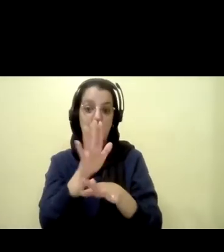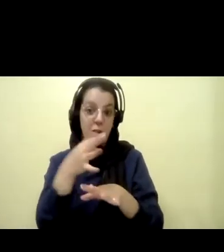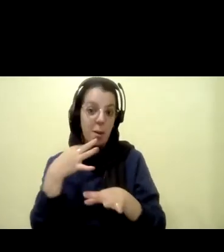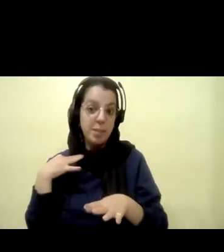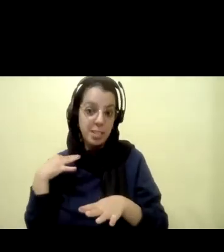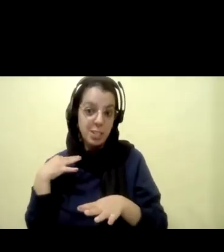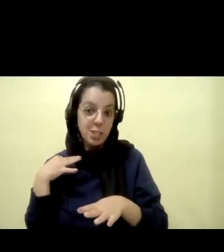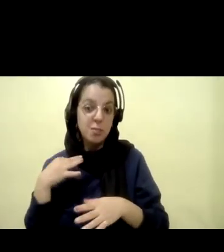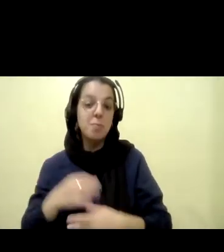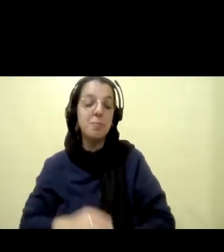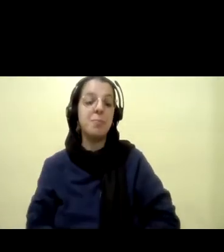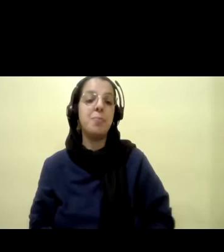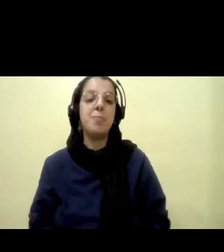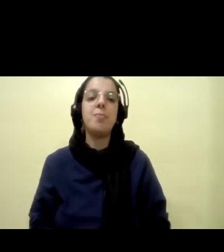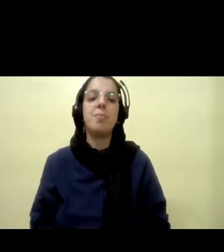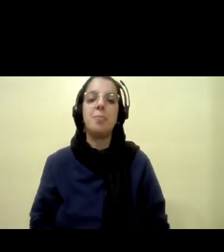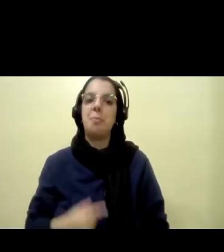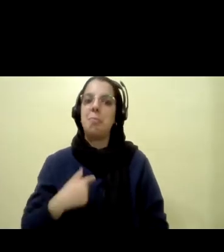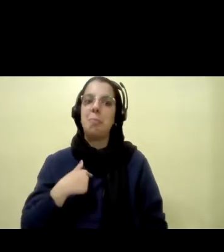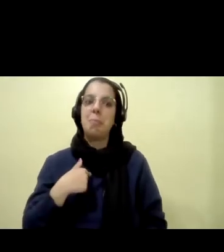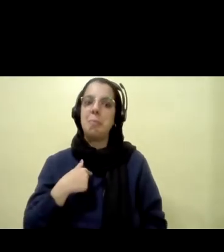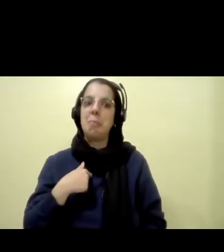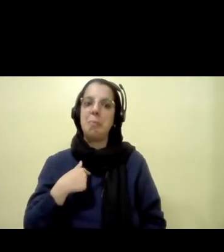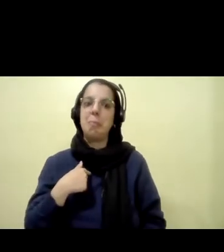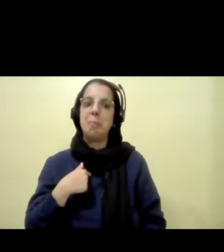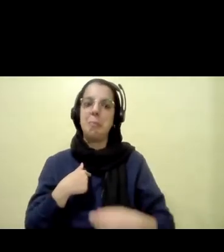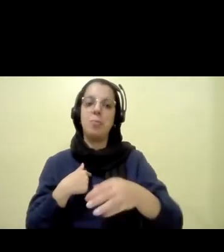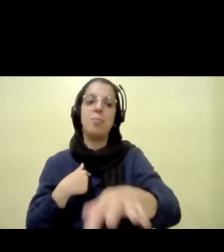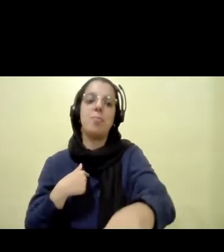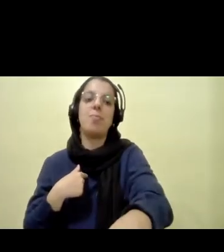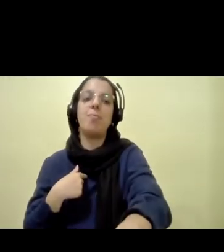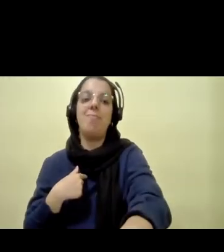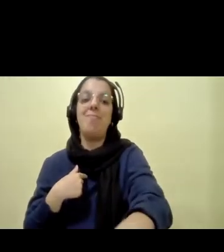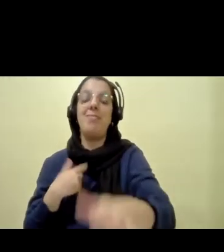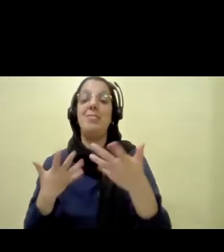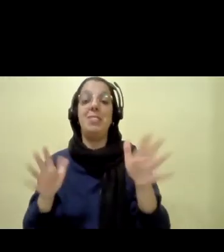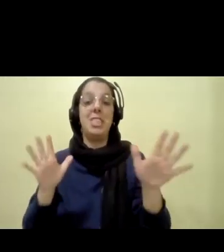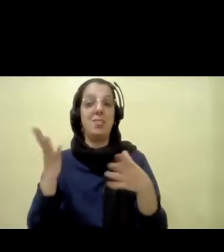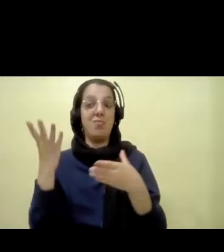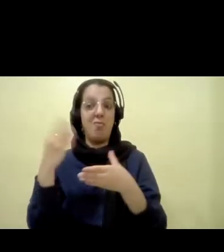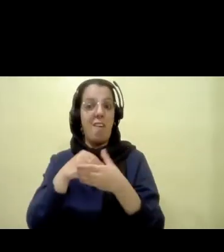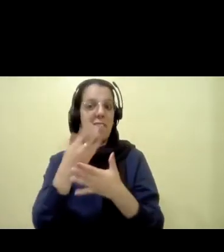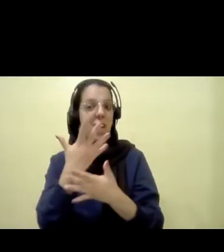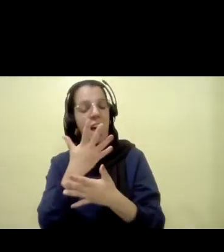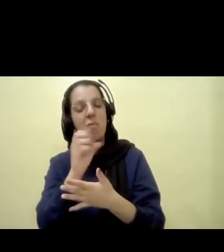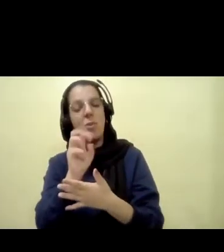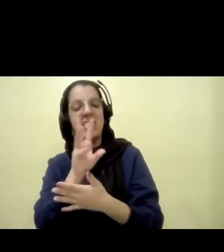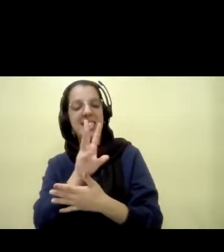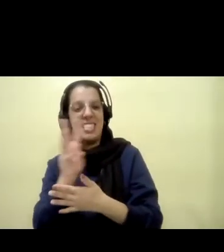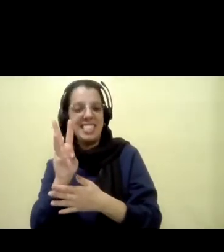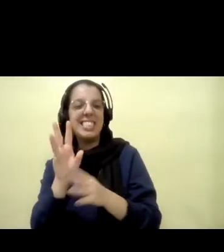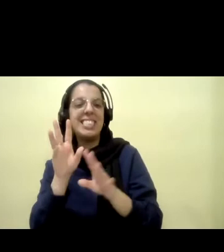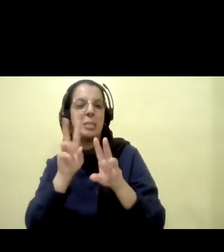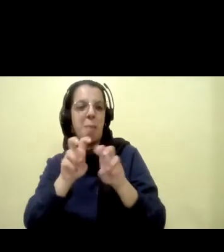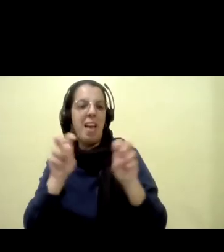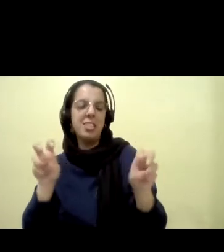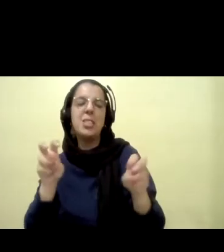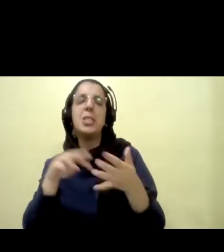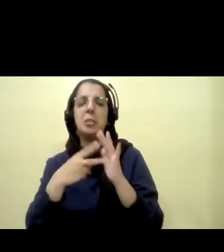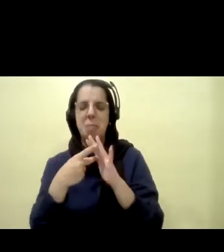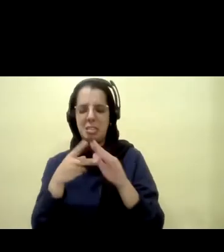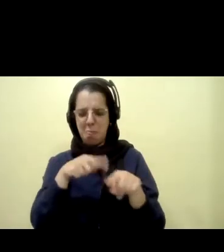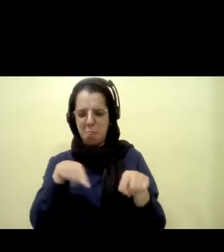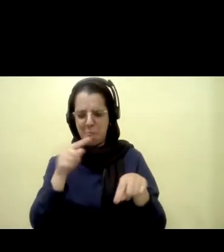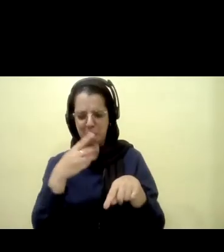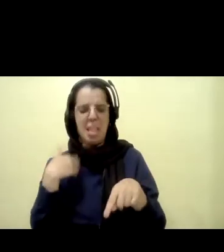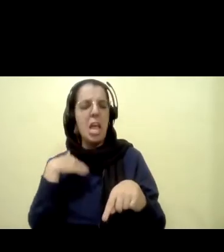get some feedback, because I've been through 5, 6 of these panels, and I kind of know the types of questions that the grant